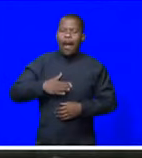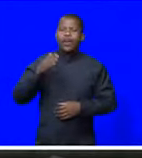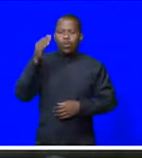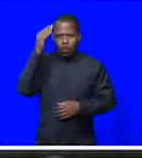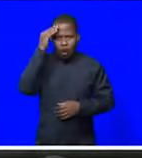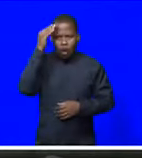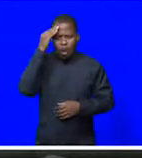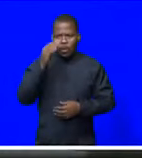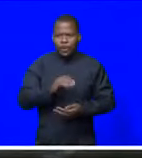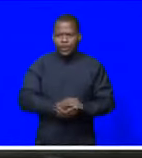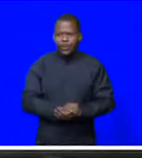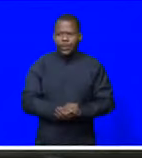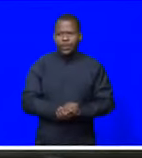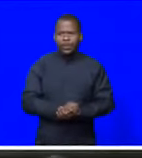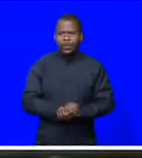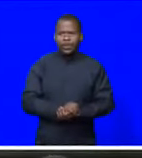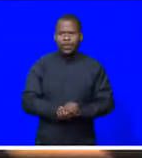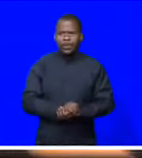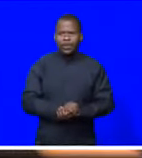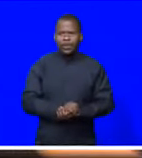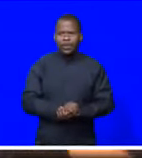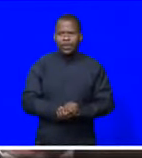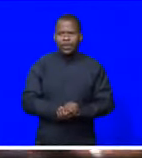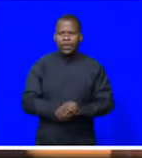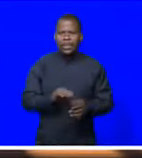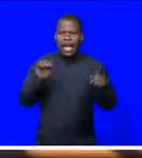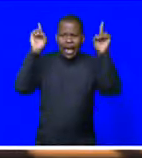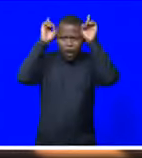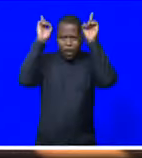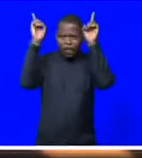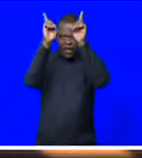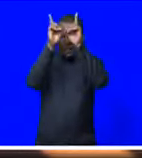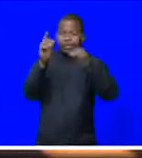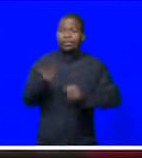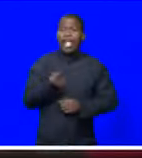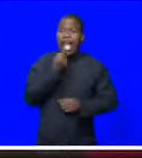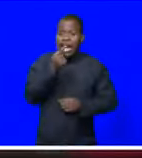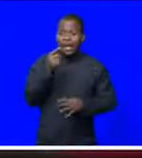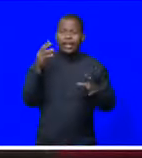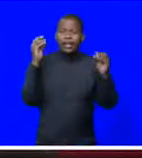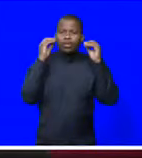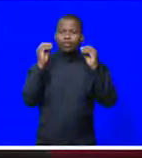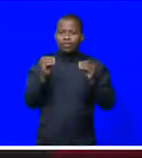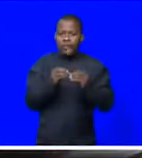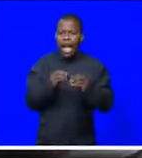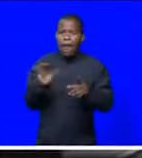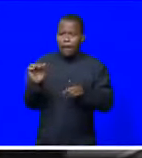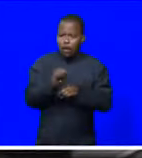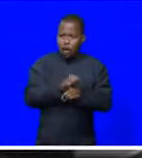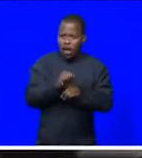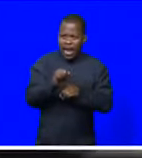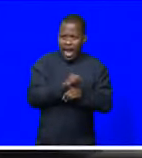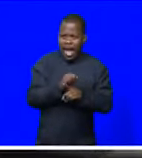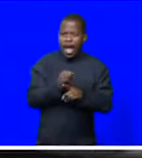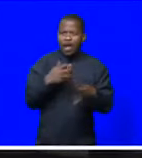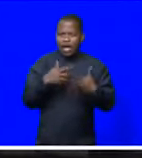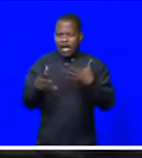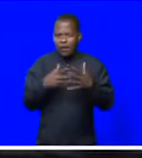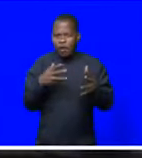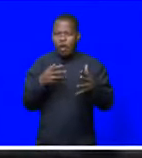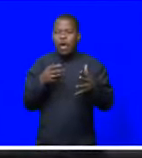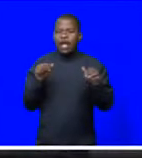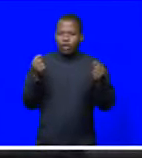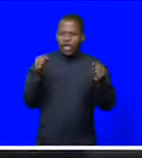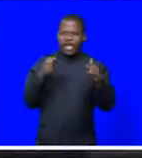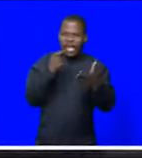that expectation is concerned? The university says the medical school has equipment that was bought over 5 years